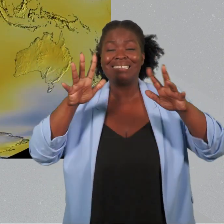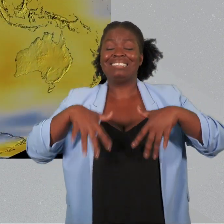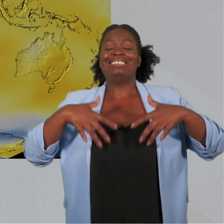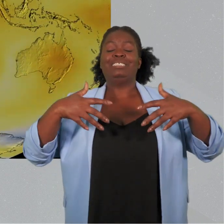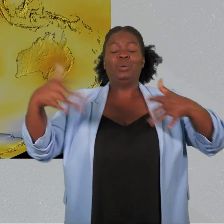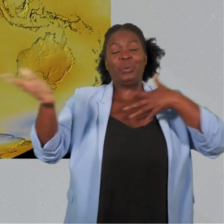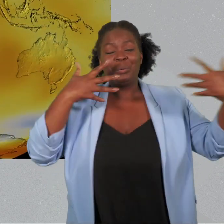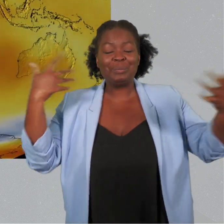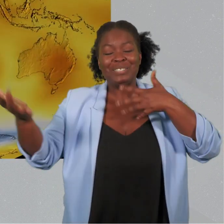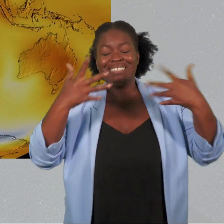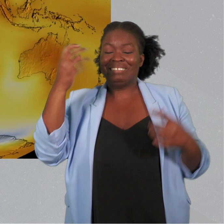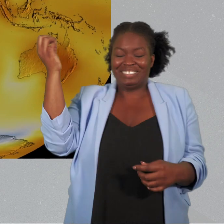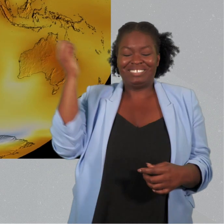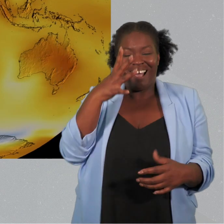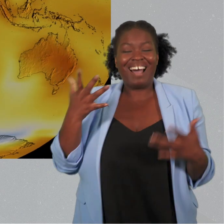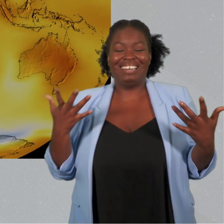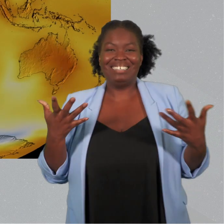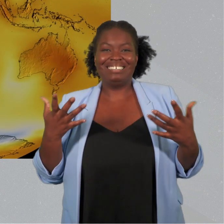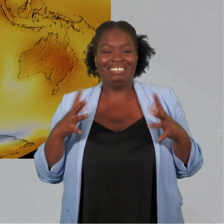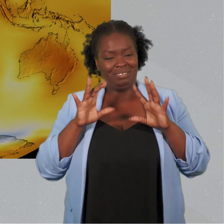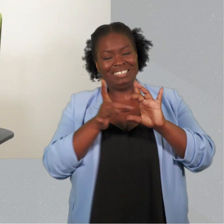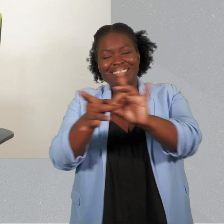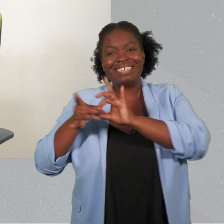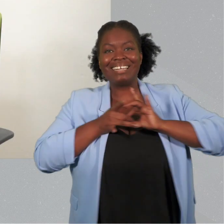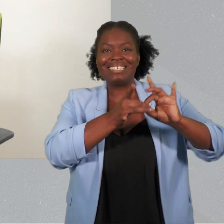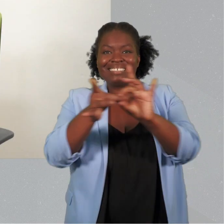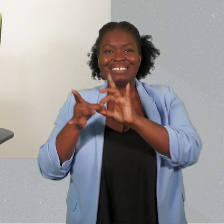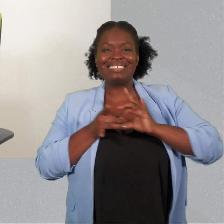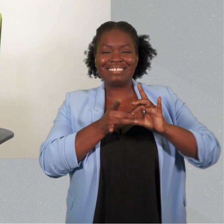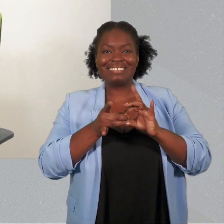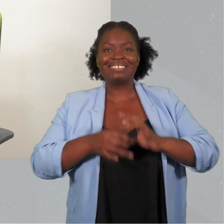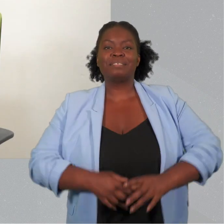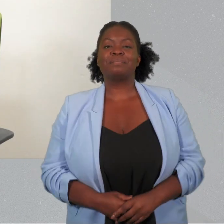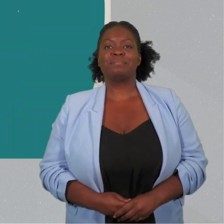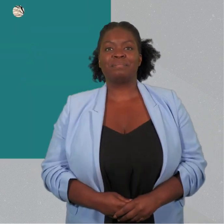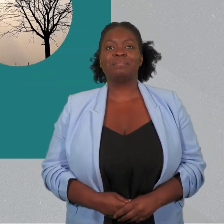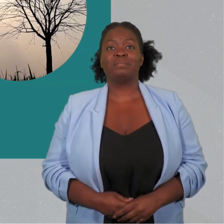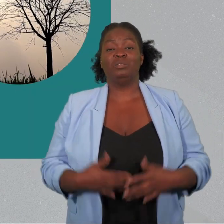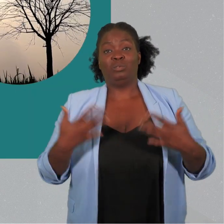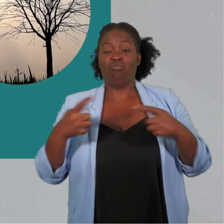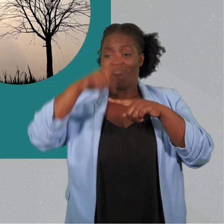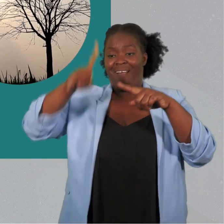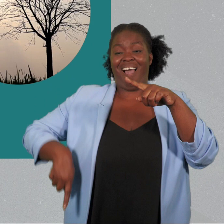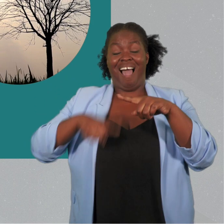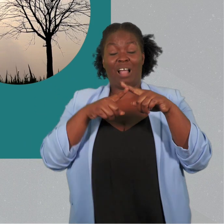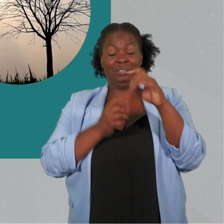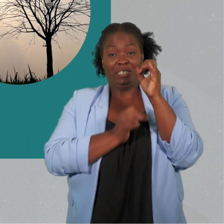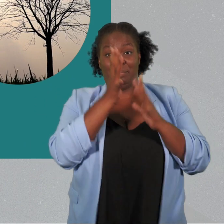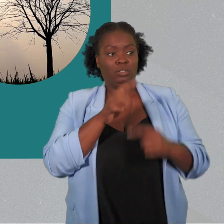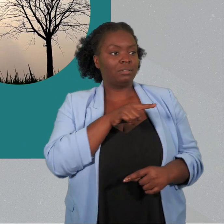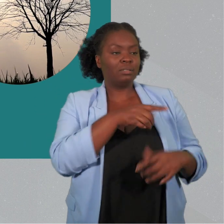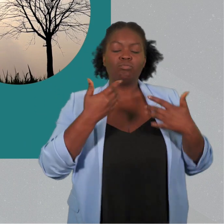planet healthy and viable are all connected and connects each of us. So greenhouse gas emissions in a